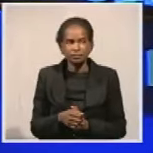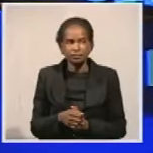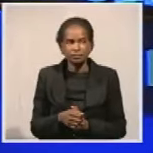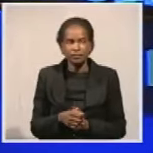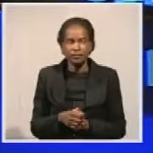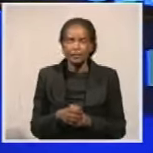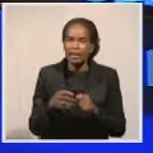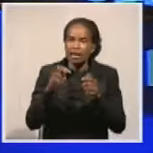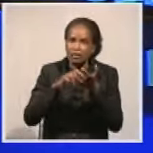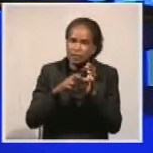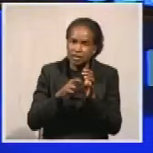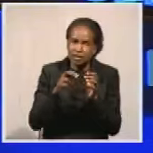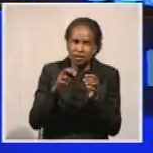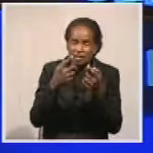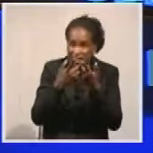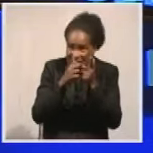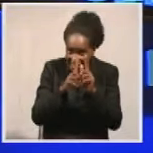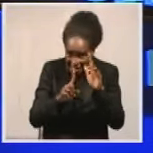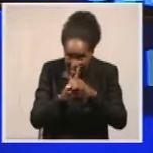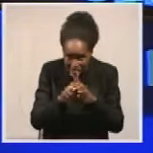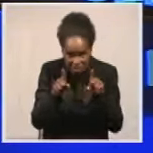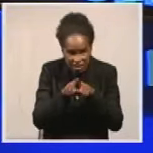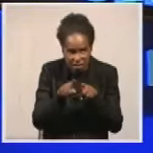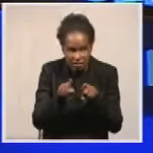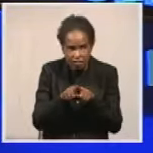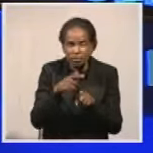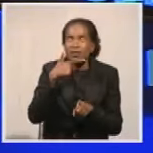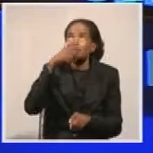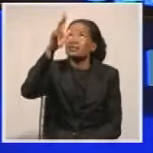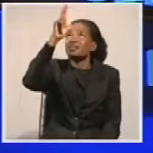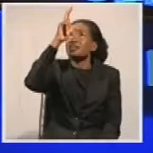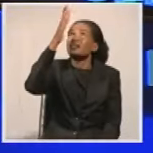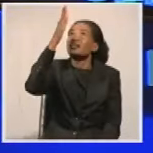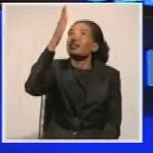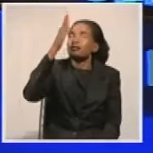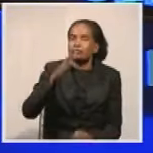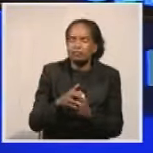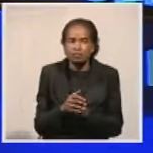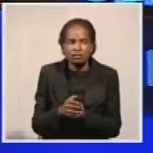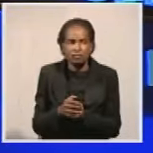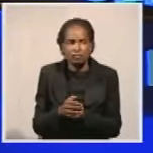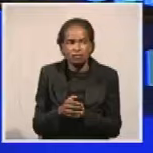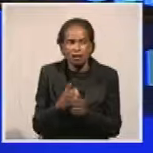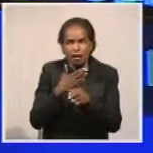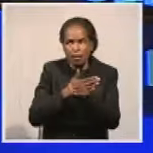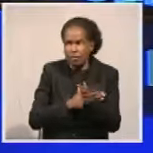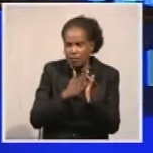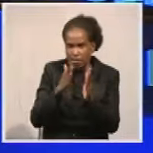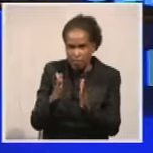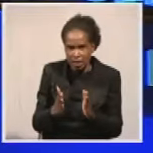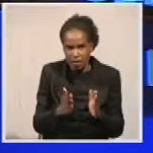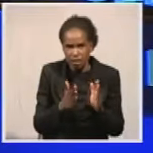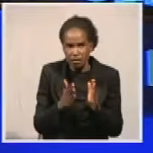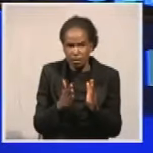that what happened on Sunday, thank God it was anticipated.